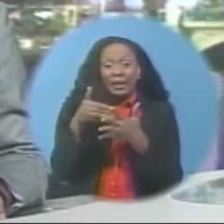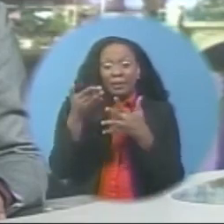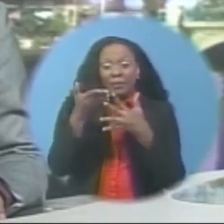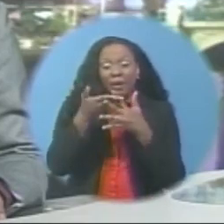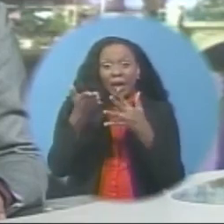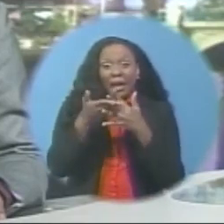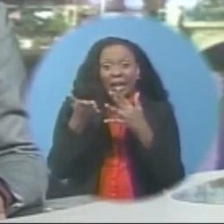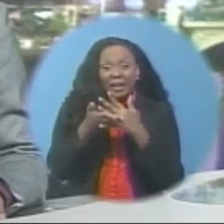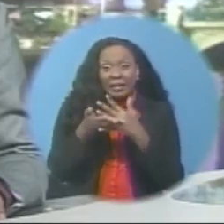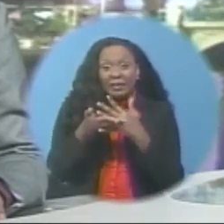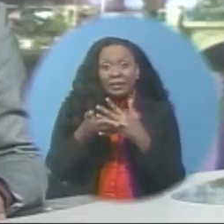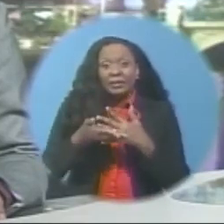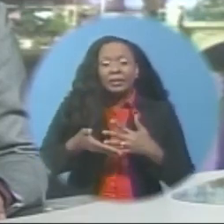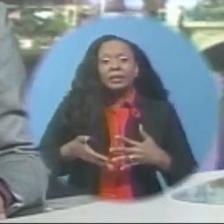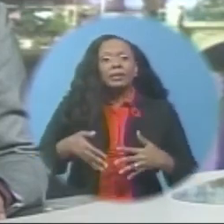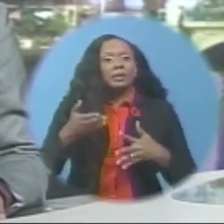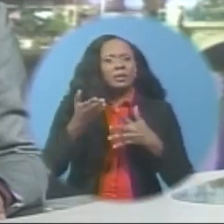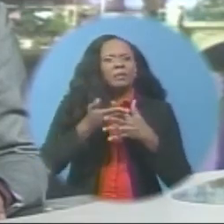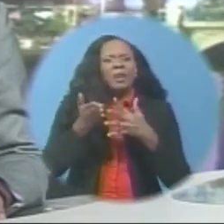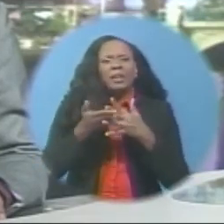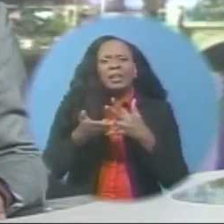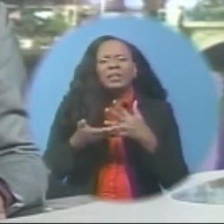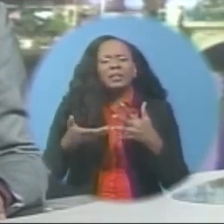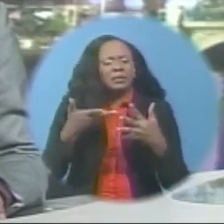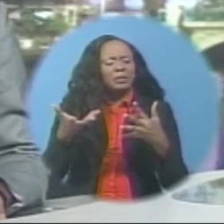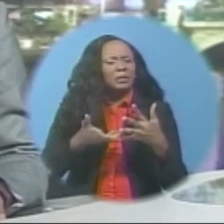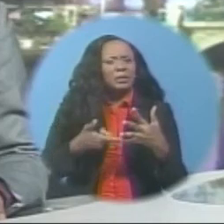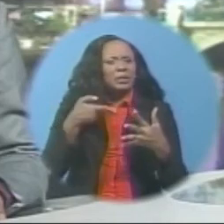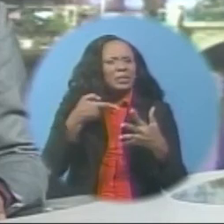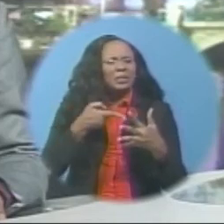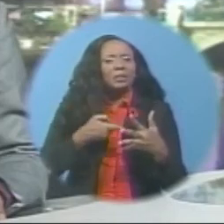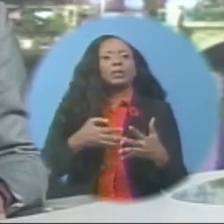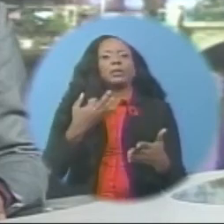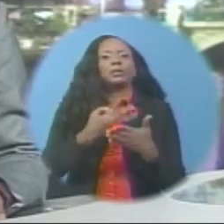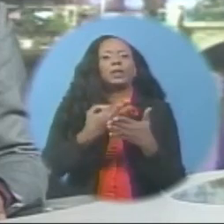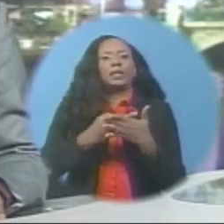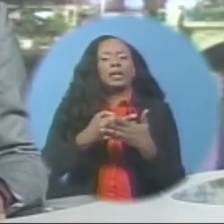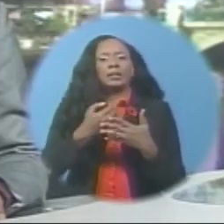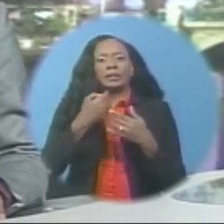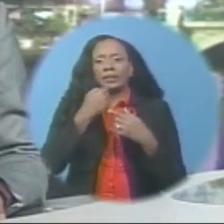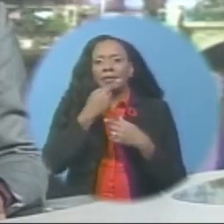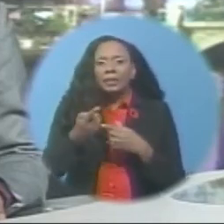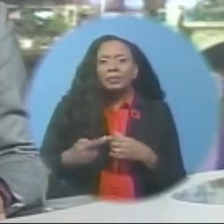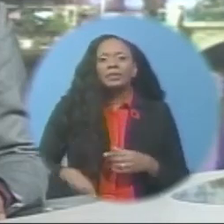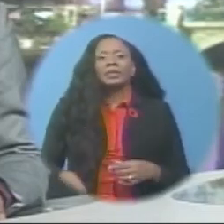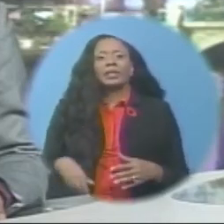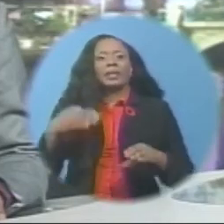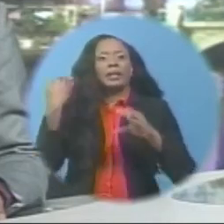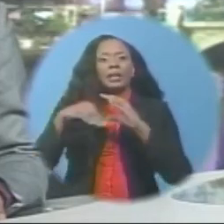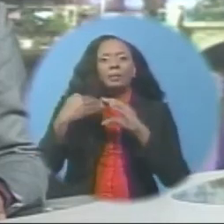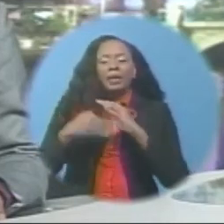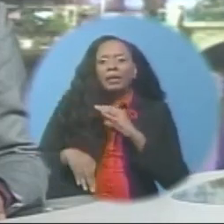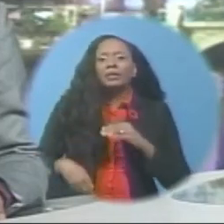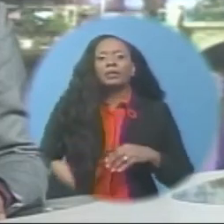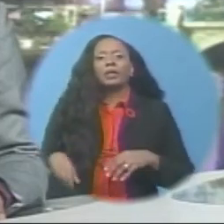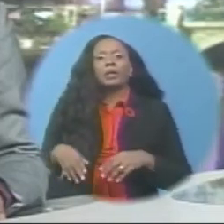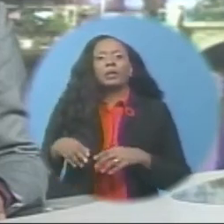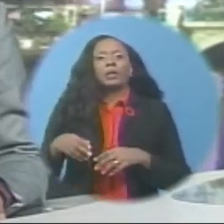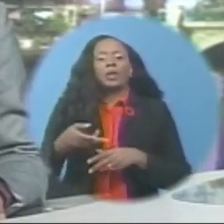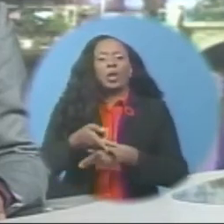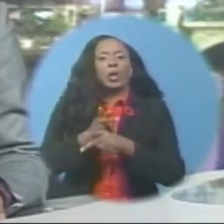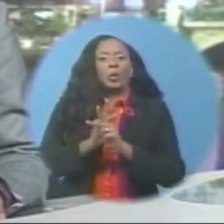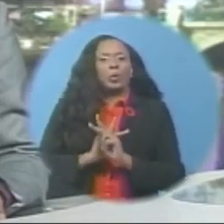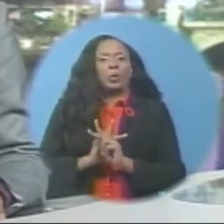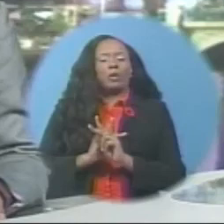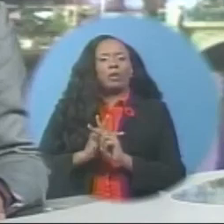company registries in offshore jurisdictions. The files include financial statements, emails, and loan arrangements going back